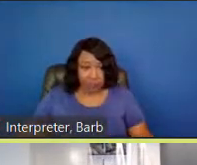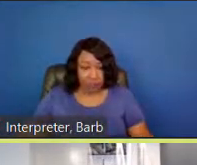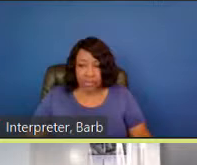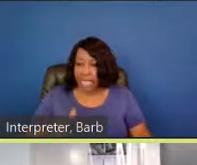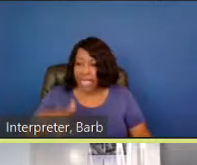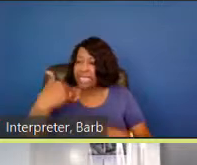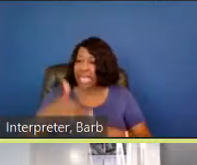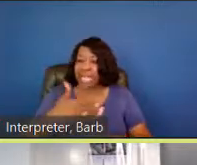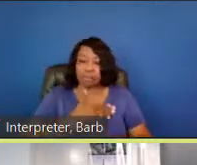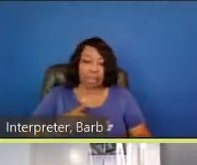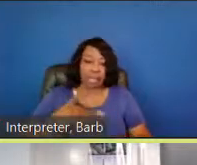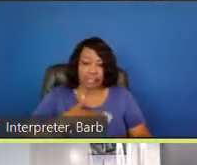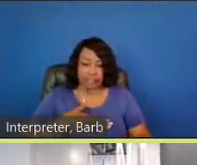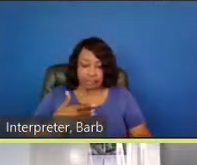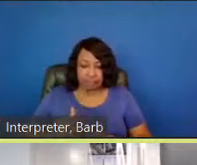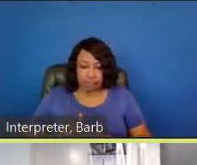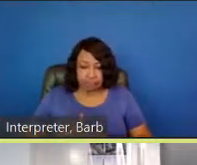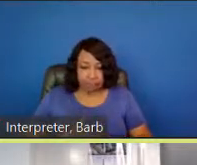Next, please.